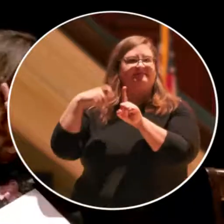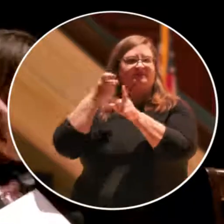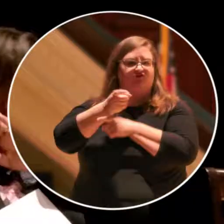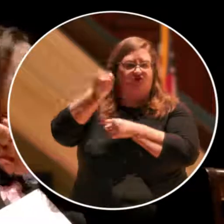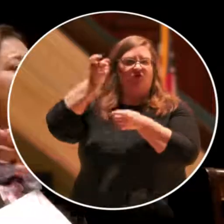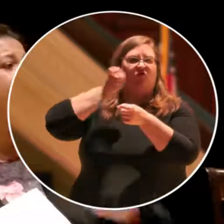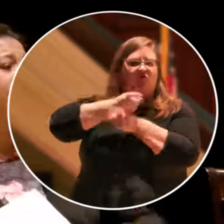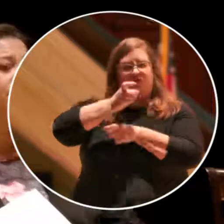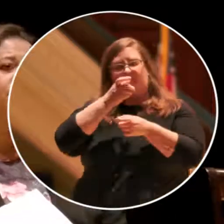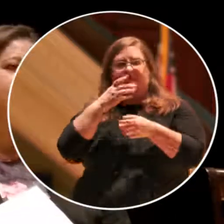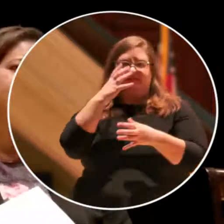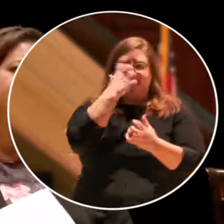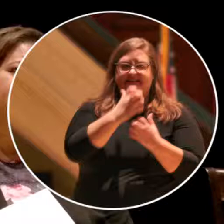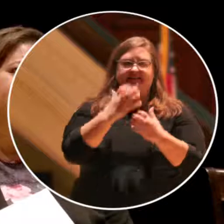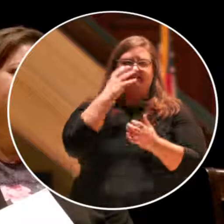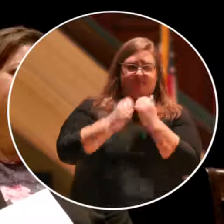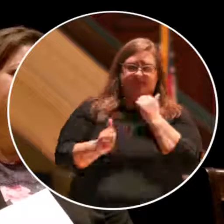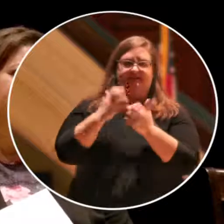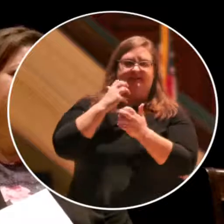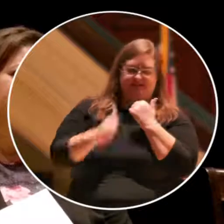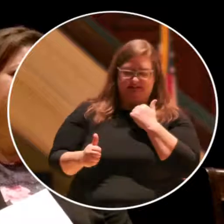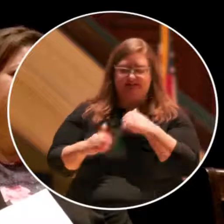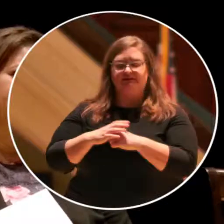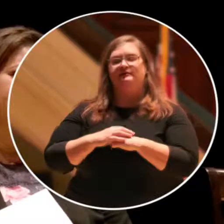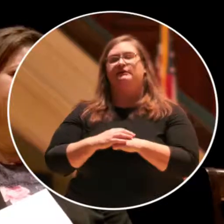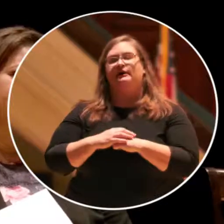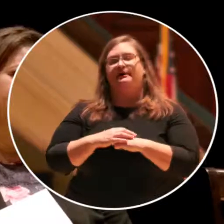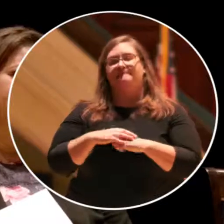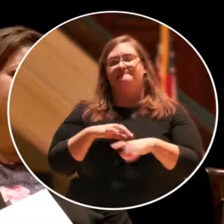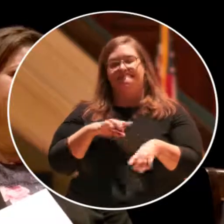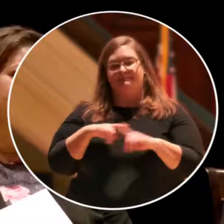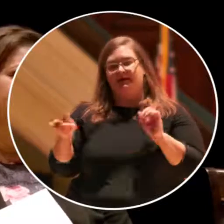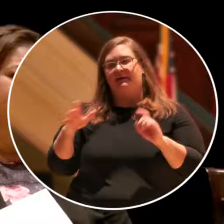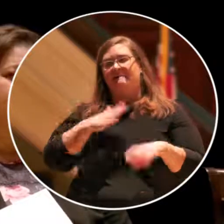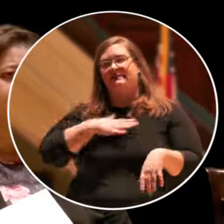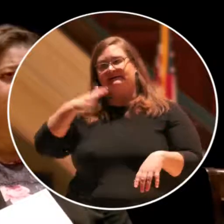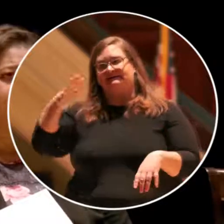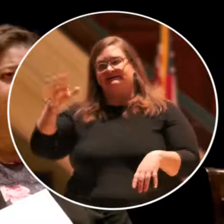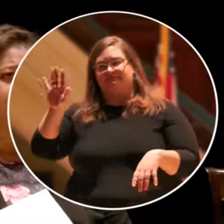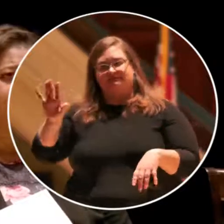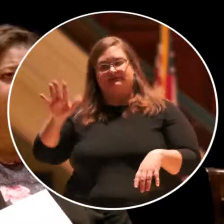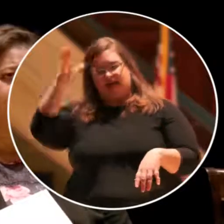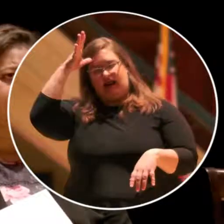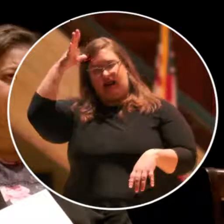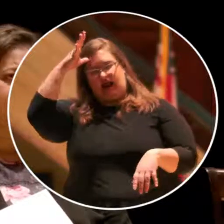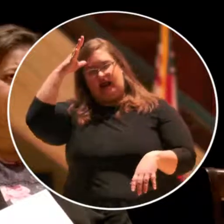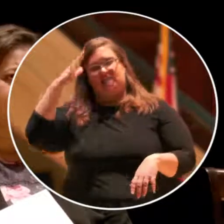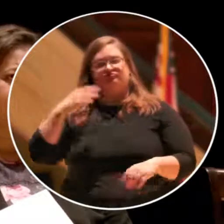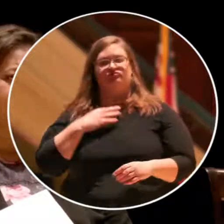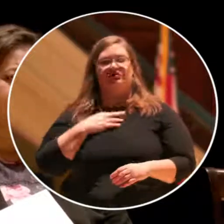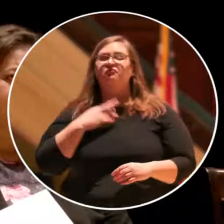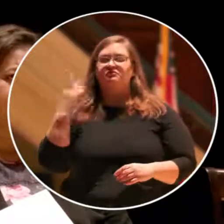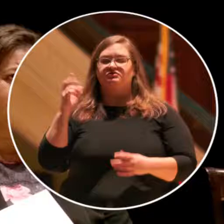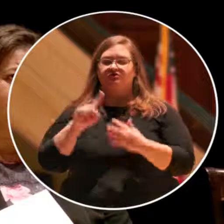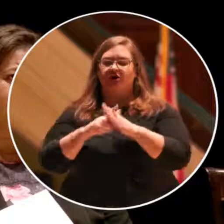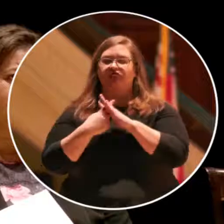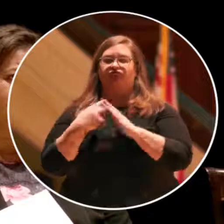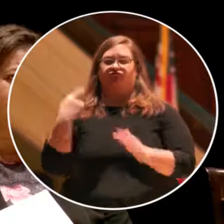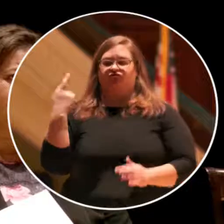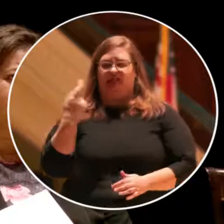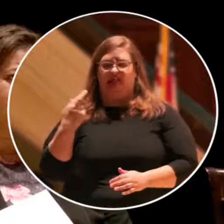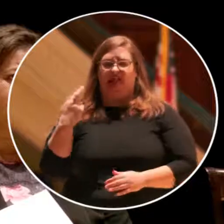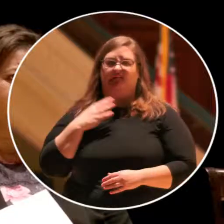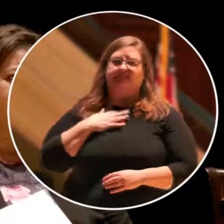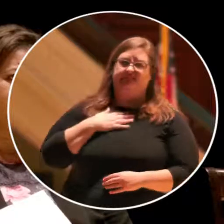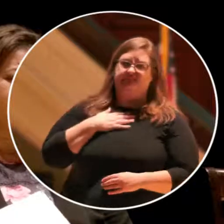jokes, and we sought refuge in each other and occasionally in my dad, who periodically acknowledged his part in the situation in which we found ourselves, but felt